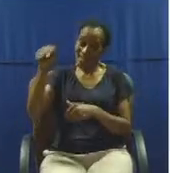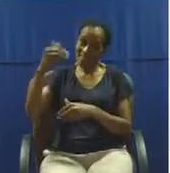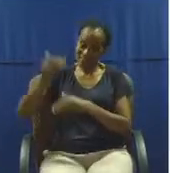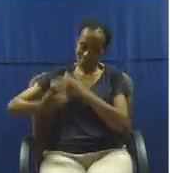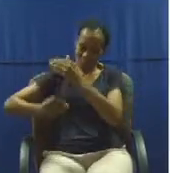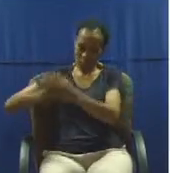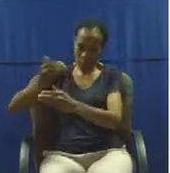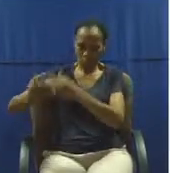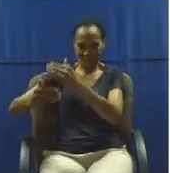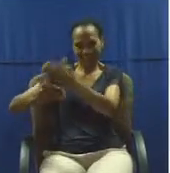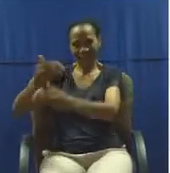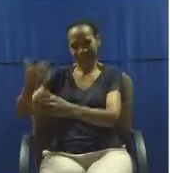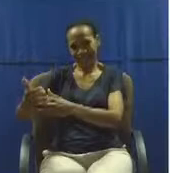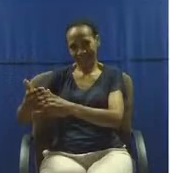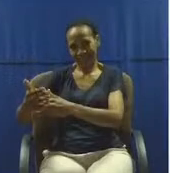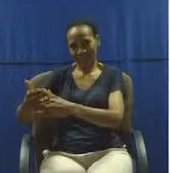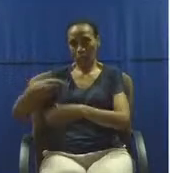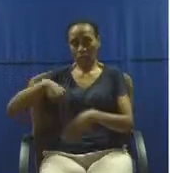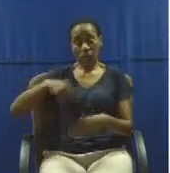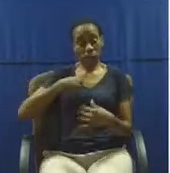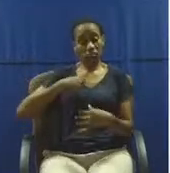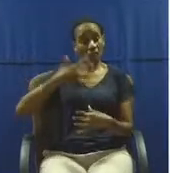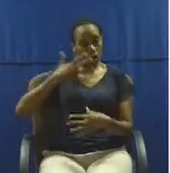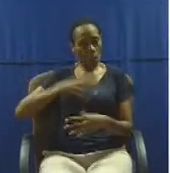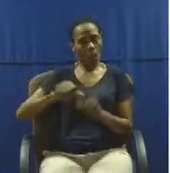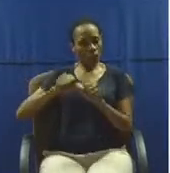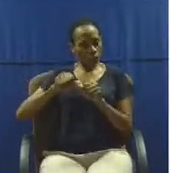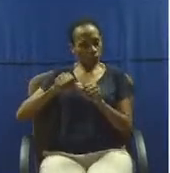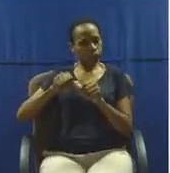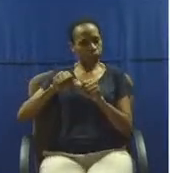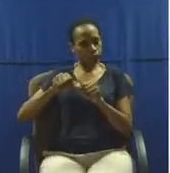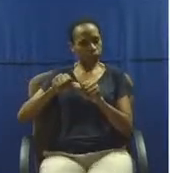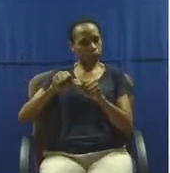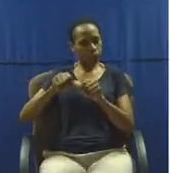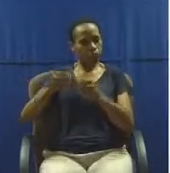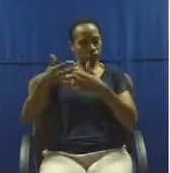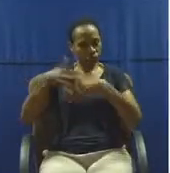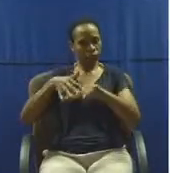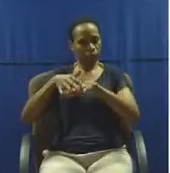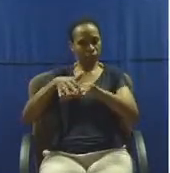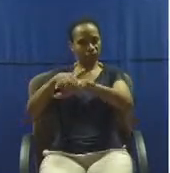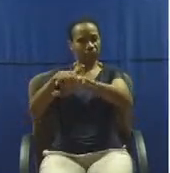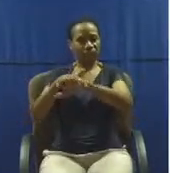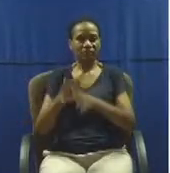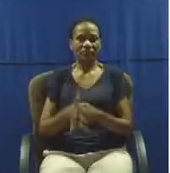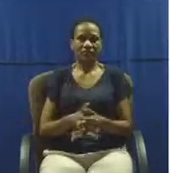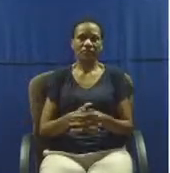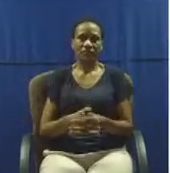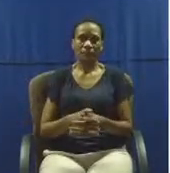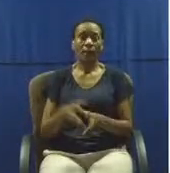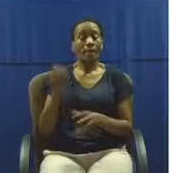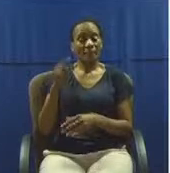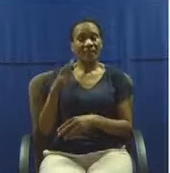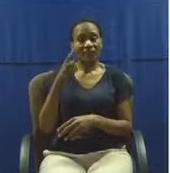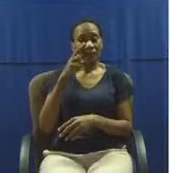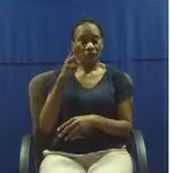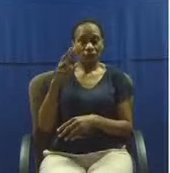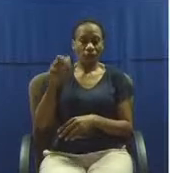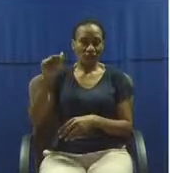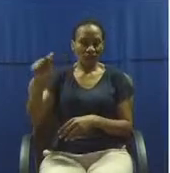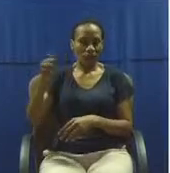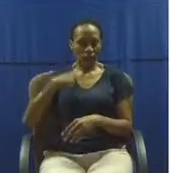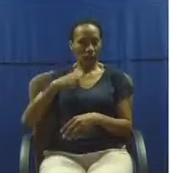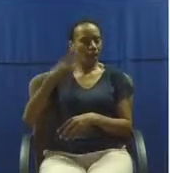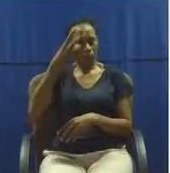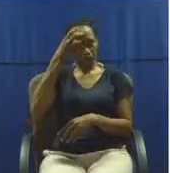Honorable Groenewald, that we want to continue engendering even as we move forward. But your views have been